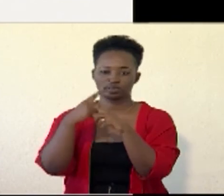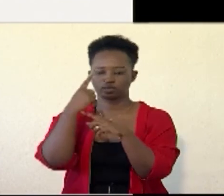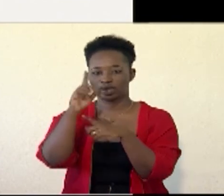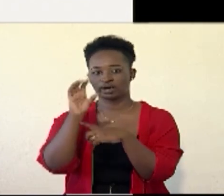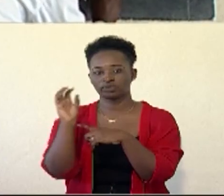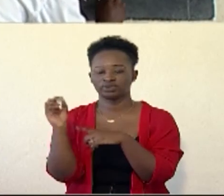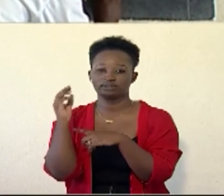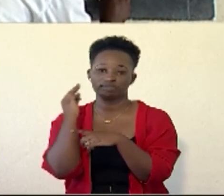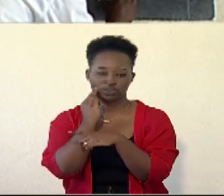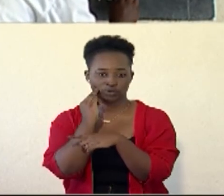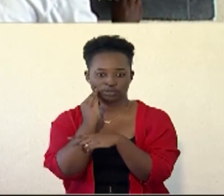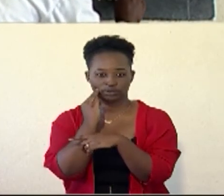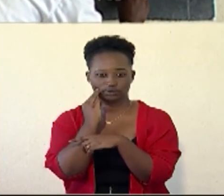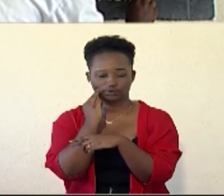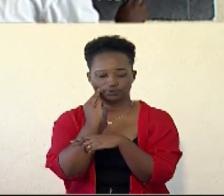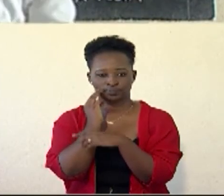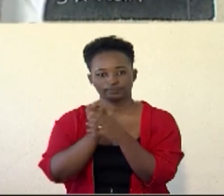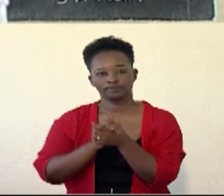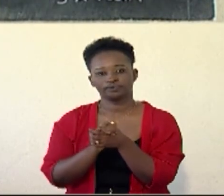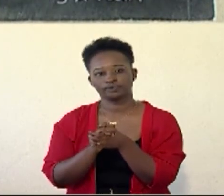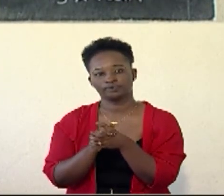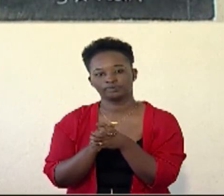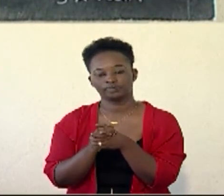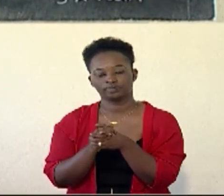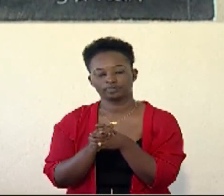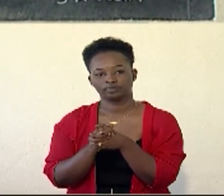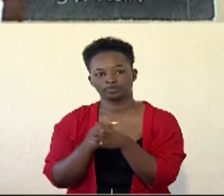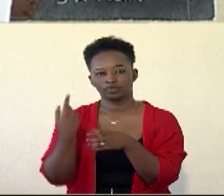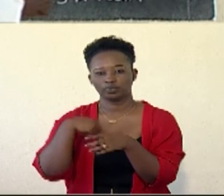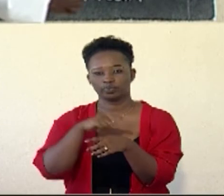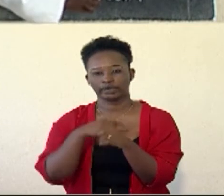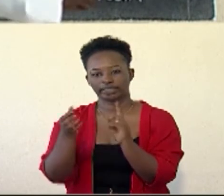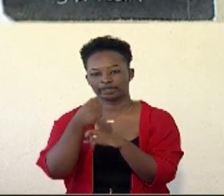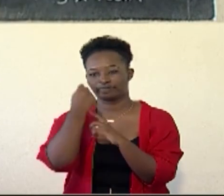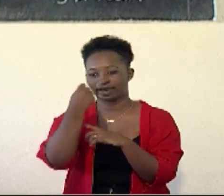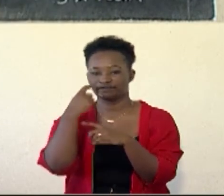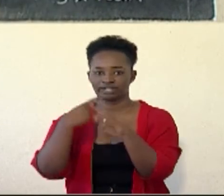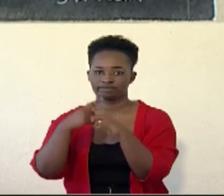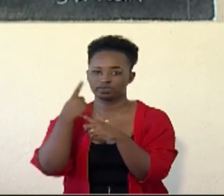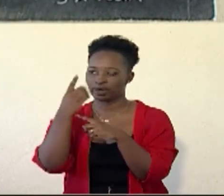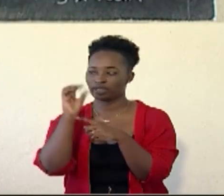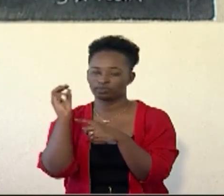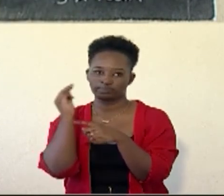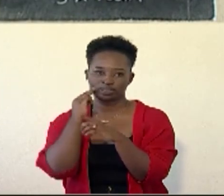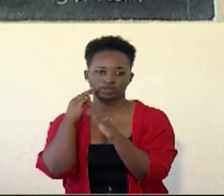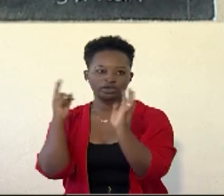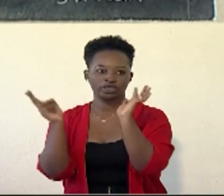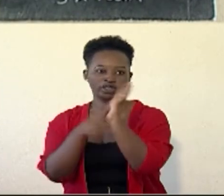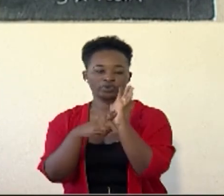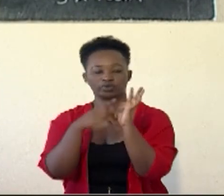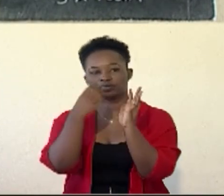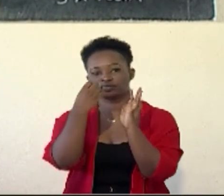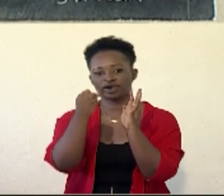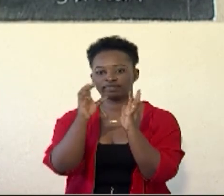100 million. 5 times 100 million. We shall get 5 times 100 million. It will give you